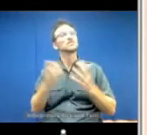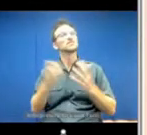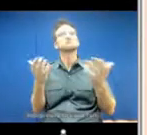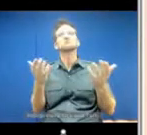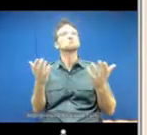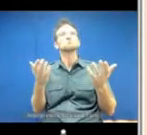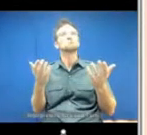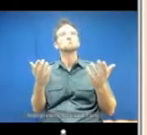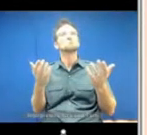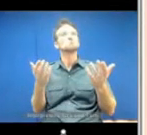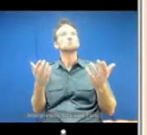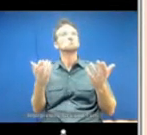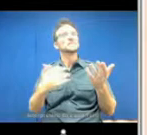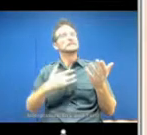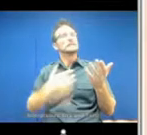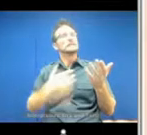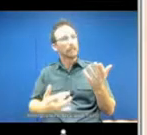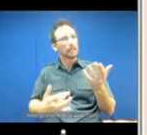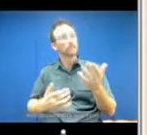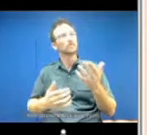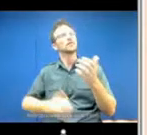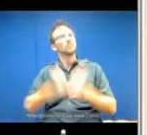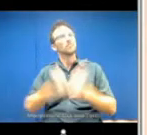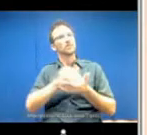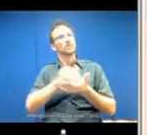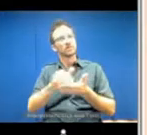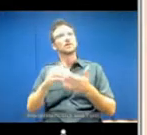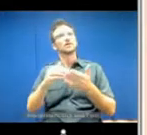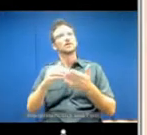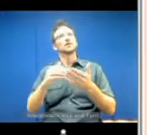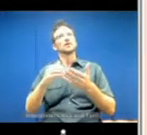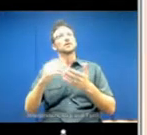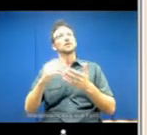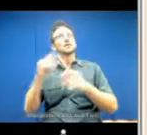it's always just the plaintiff's attorney. The deposing attorney